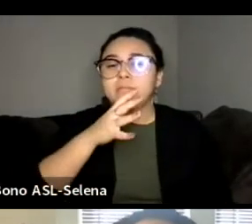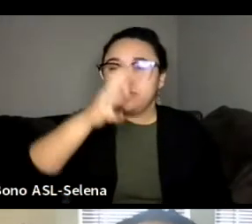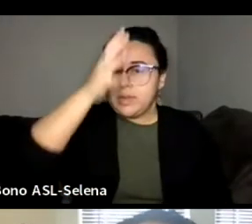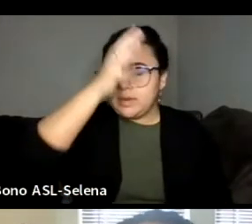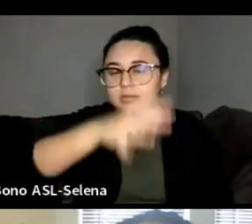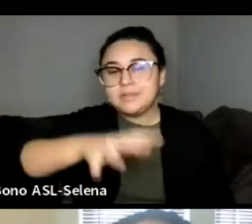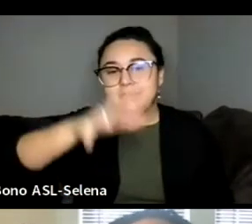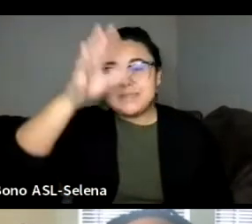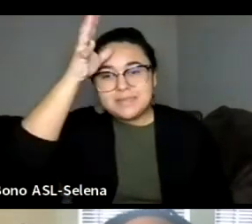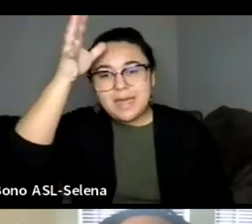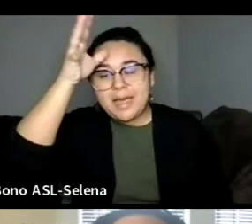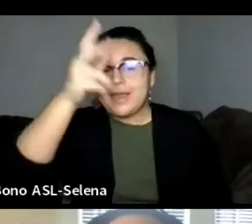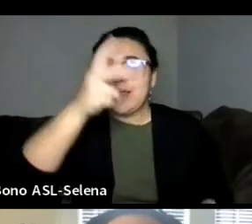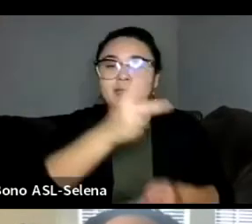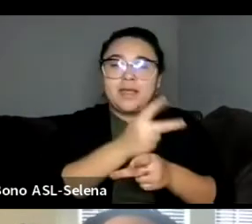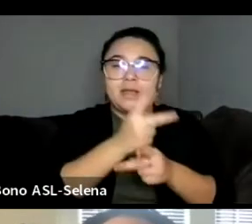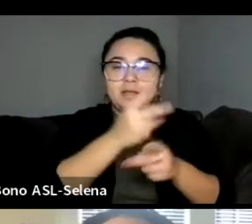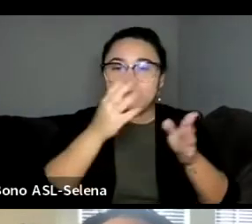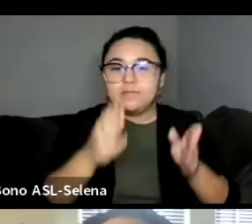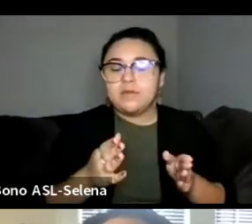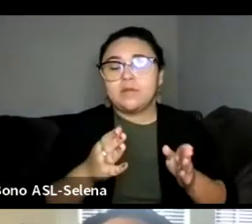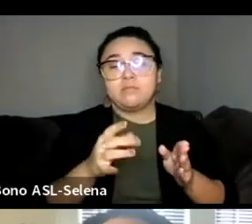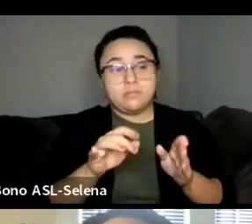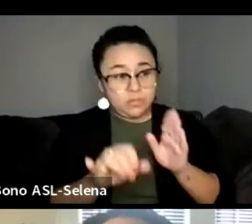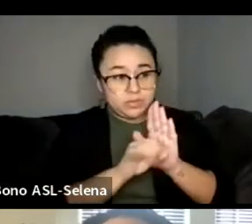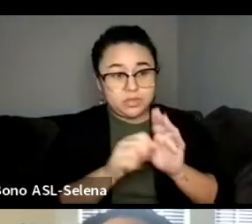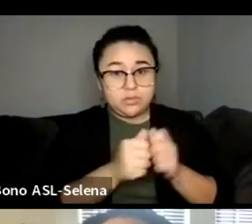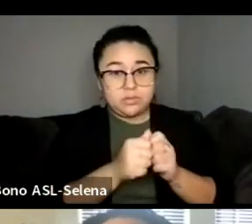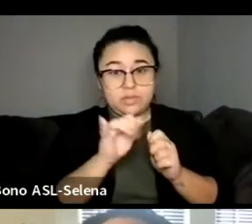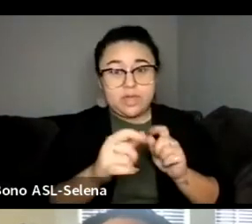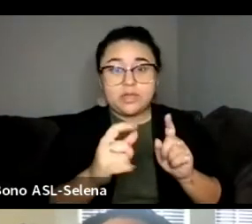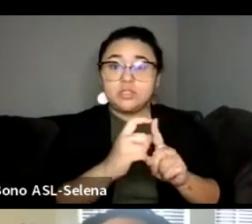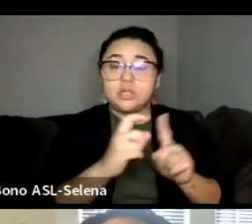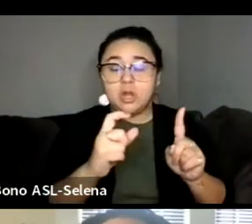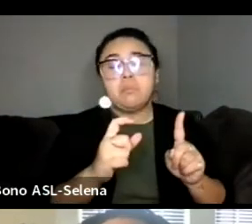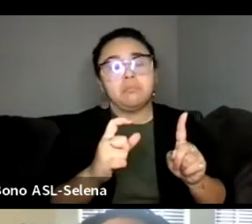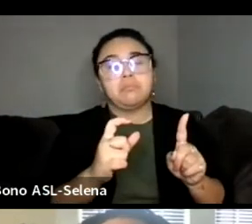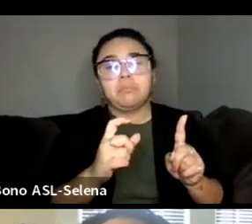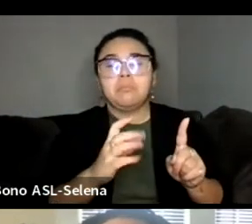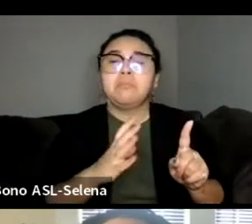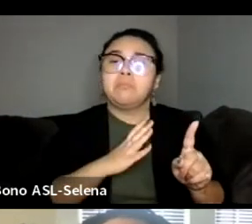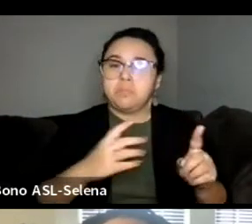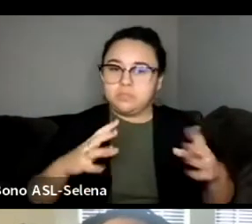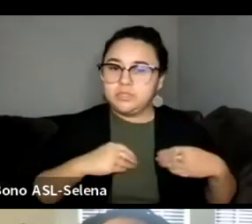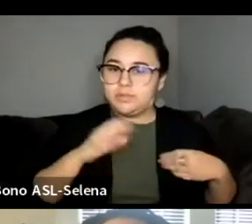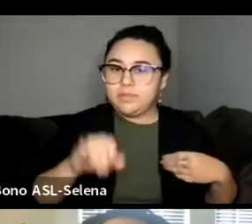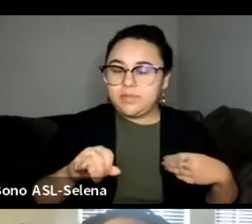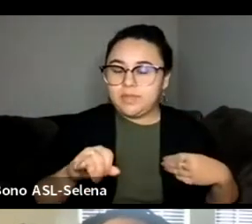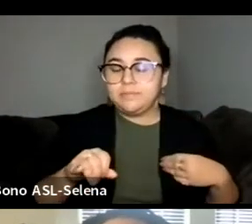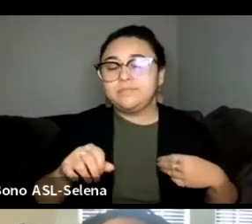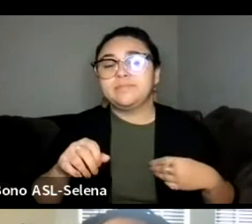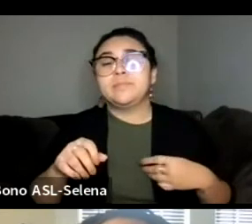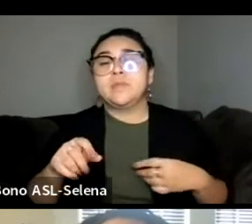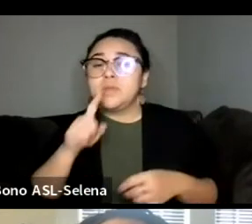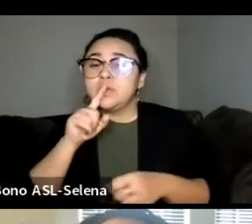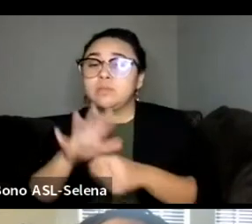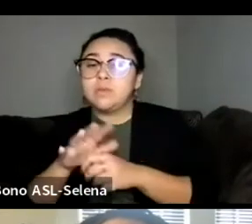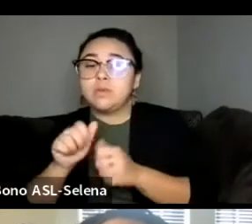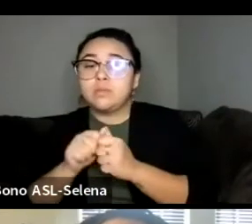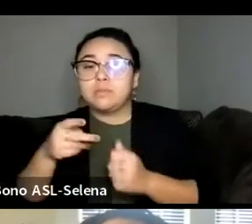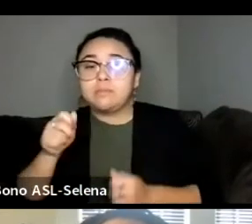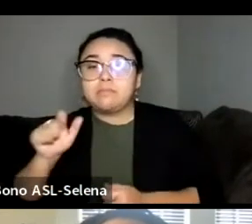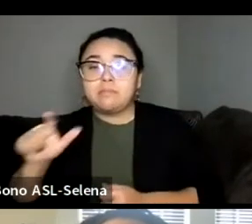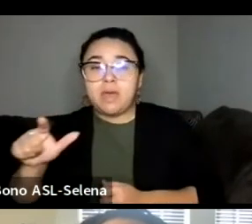any individual who identifies with the term, and we welcome them. As a session participant, you commit with PAAL to creating spaces rooted in justice